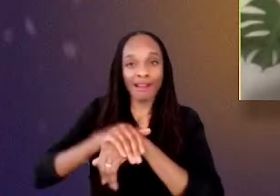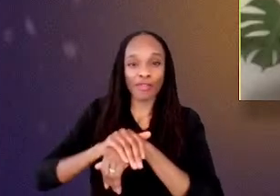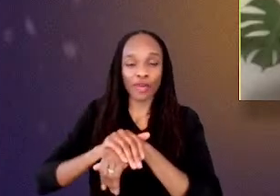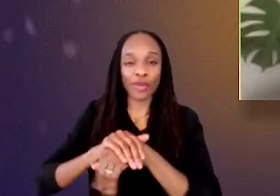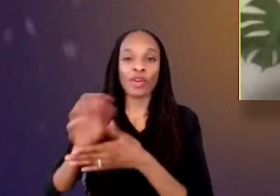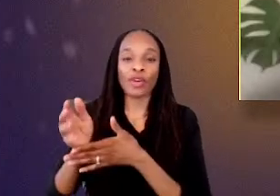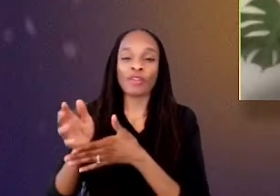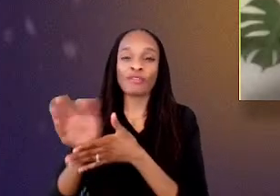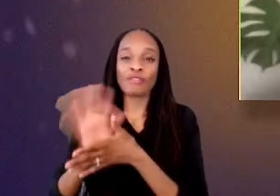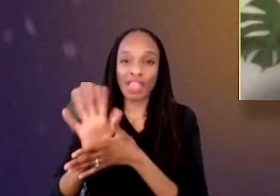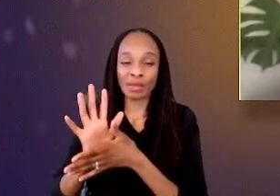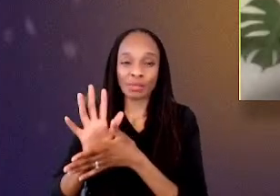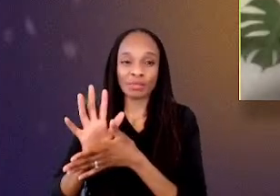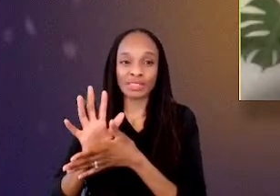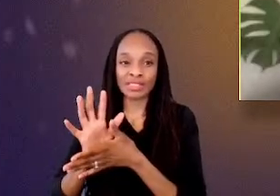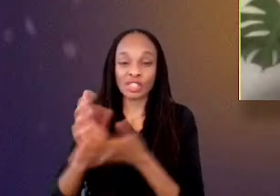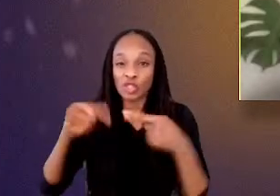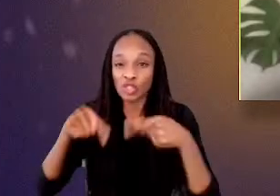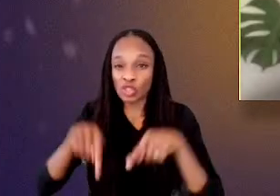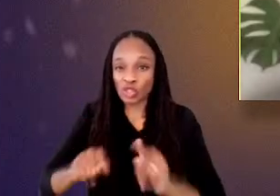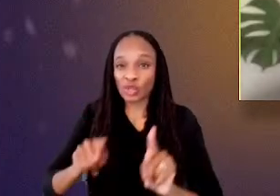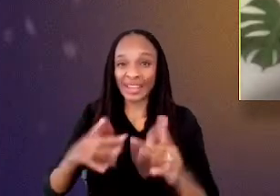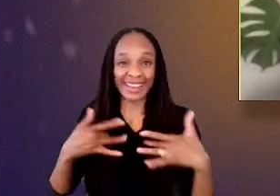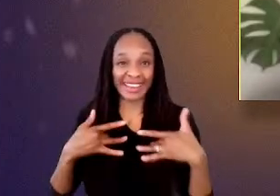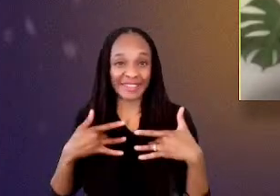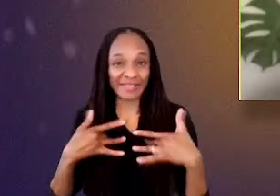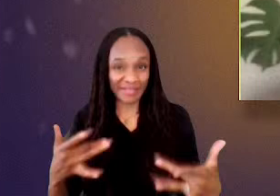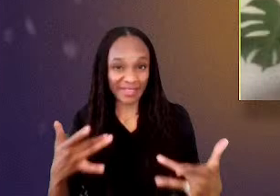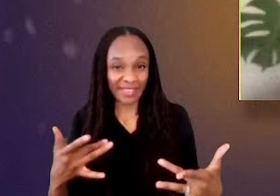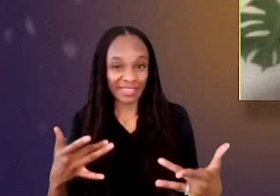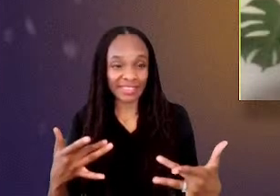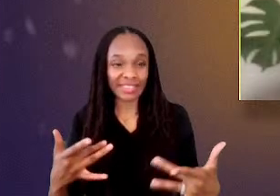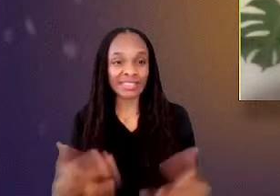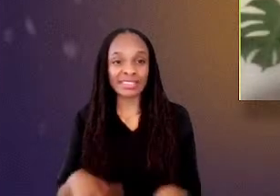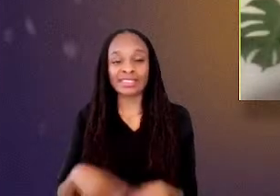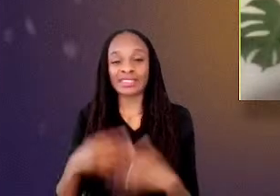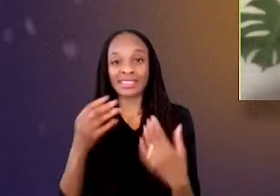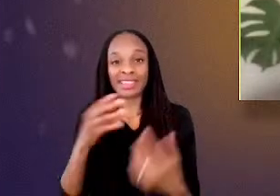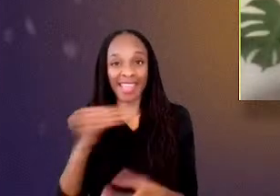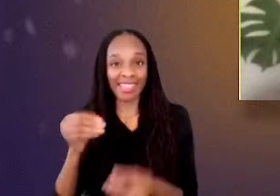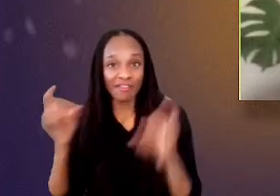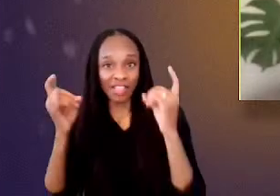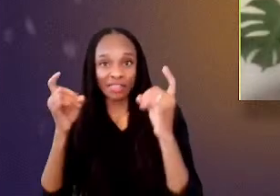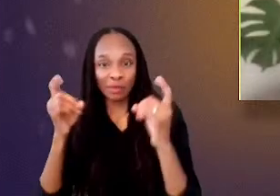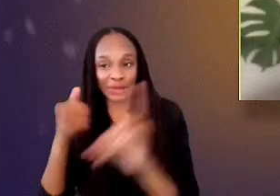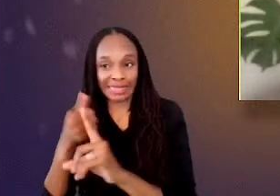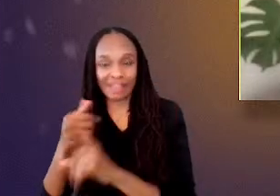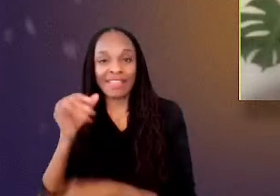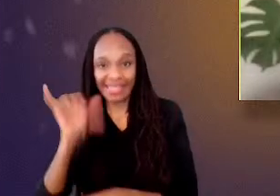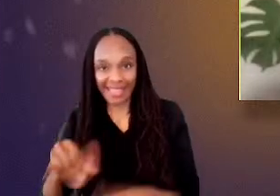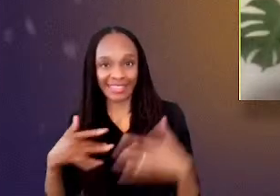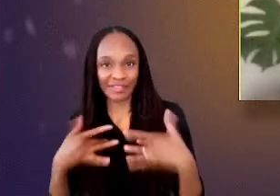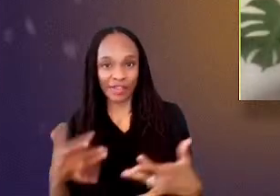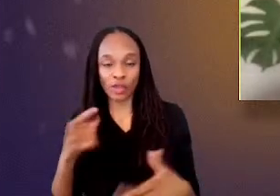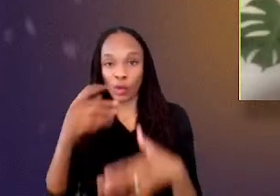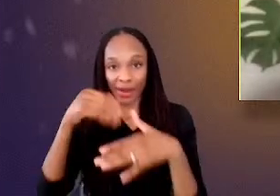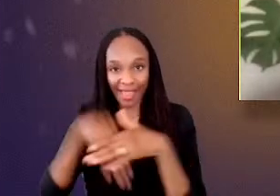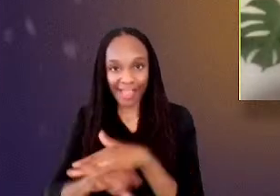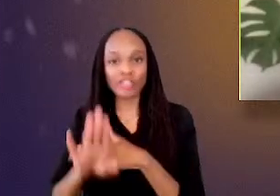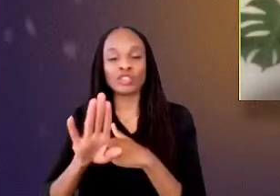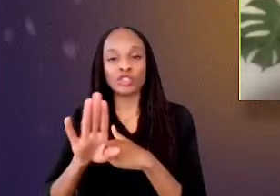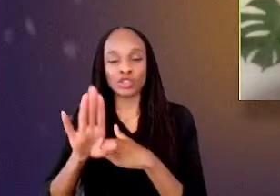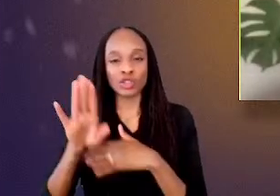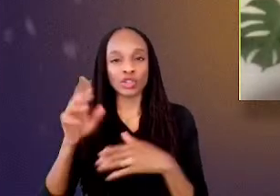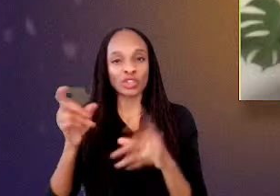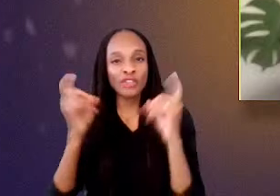the time of an event, an eventized moment. Film festivals are that event. So you're going into the film festival as a PR event for